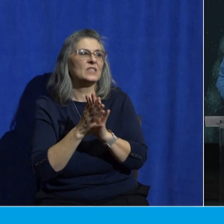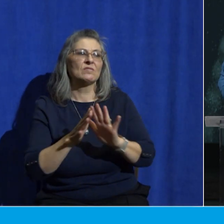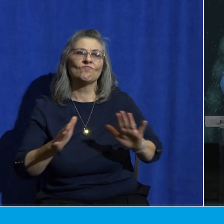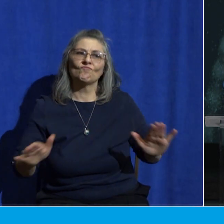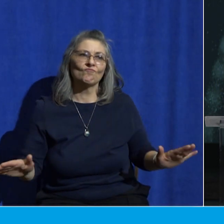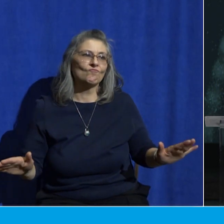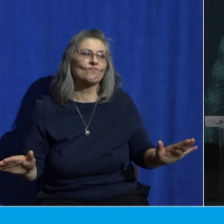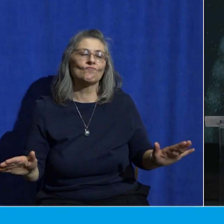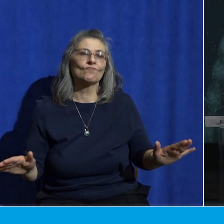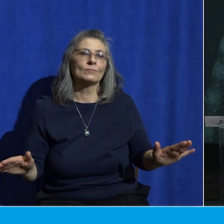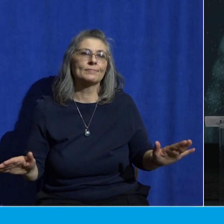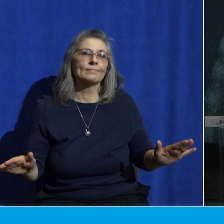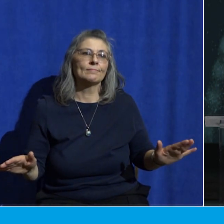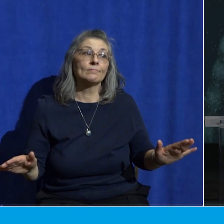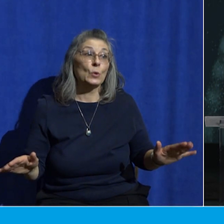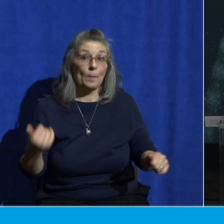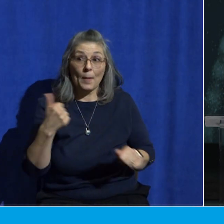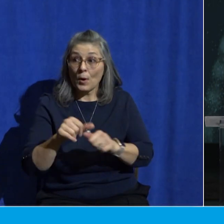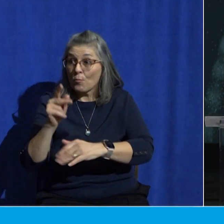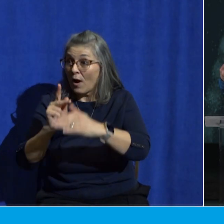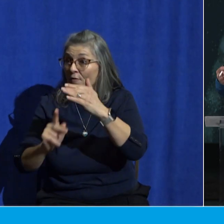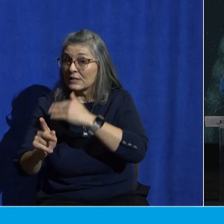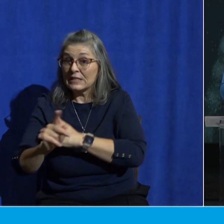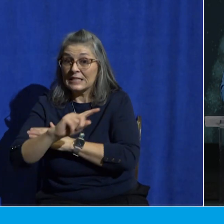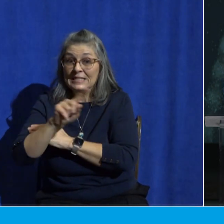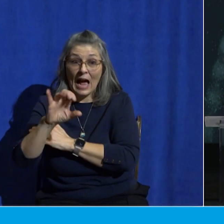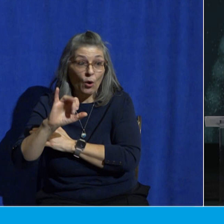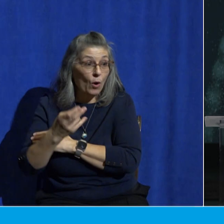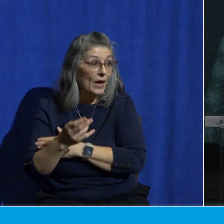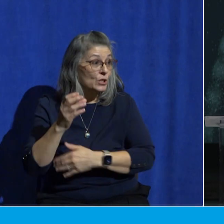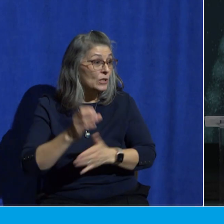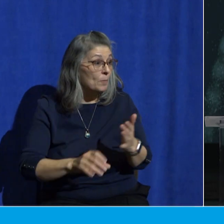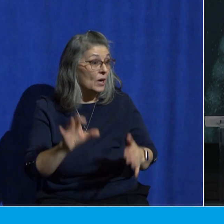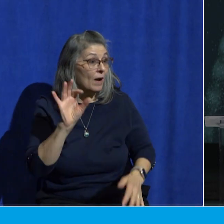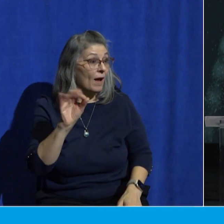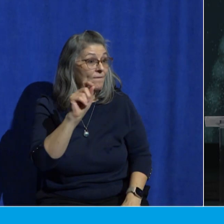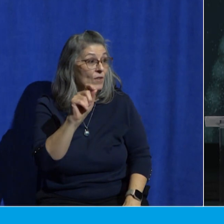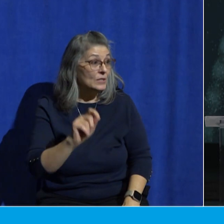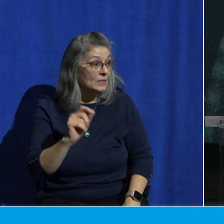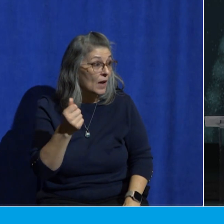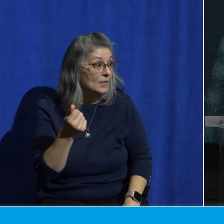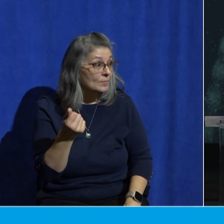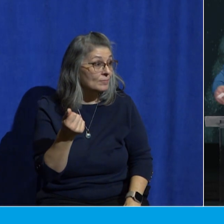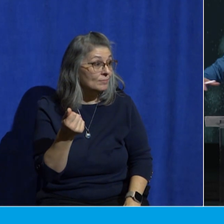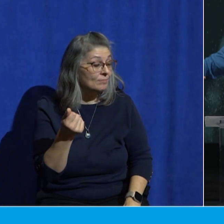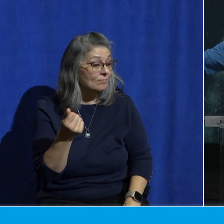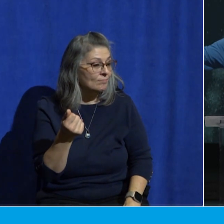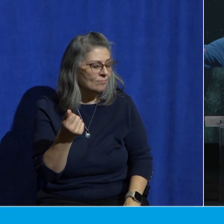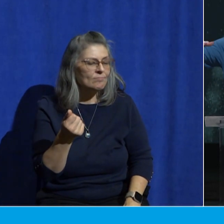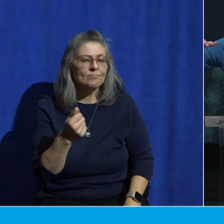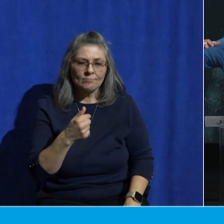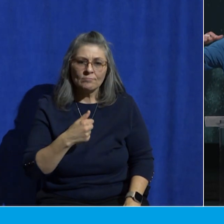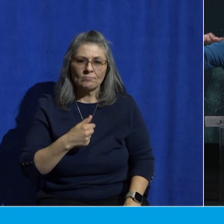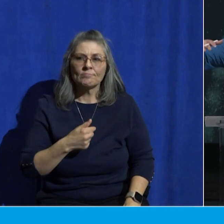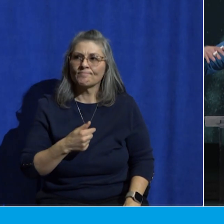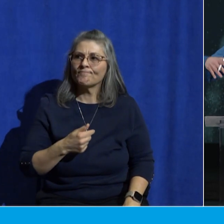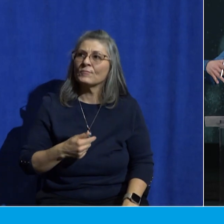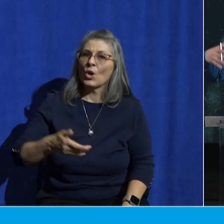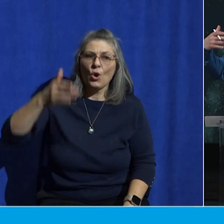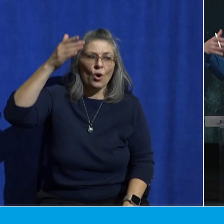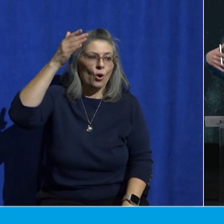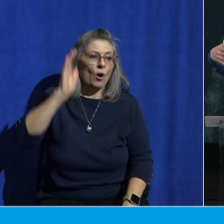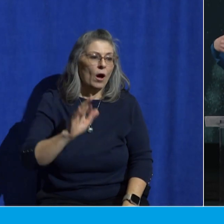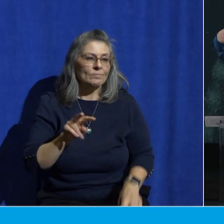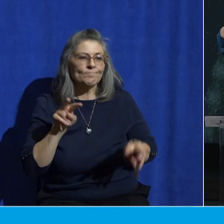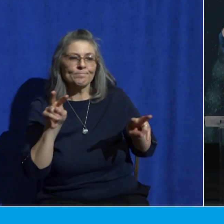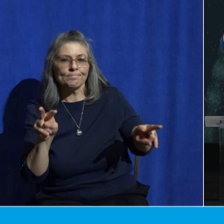And do you remember the prophecy from Zechariah chapter 9, verse 10? I will cut off the chariot from Ephraim